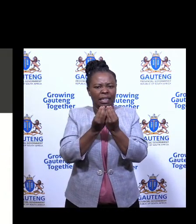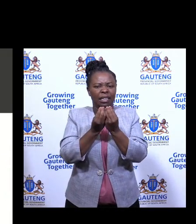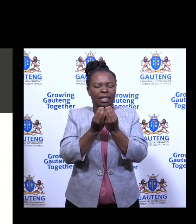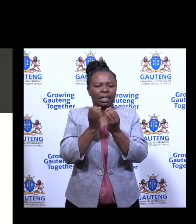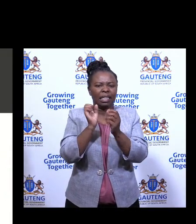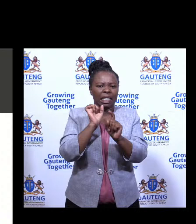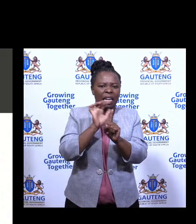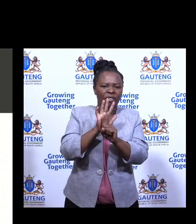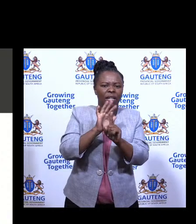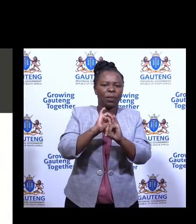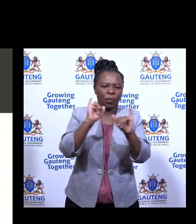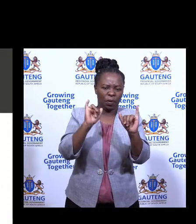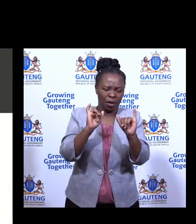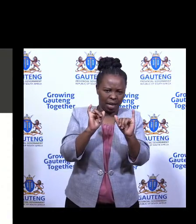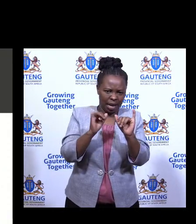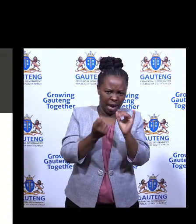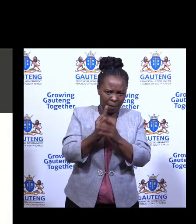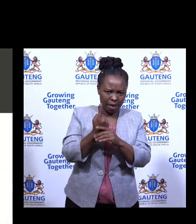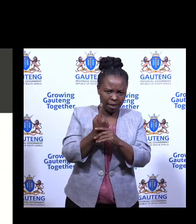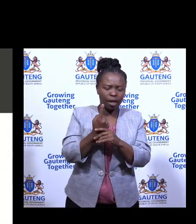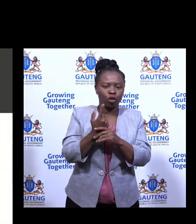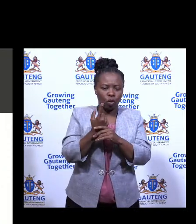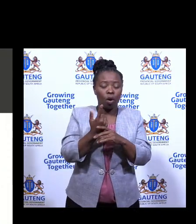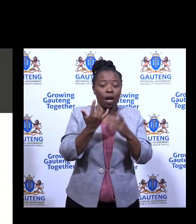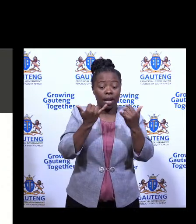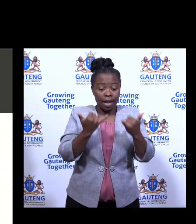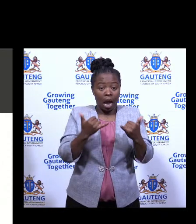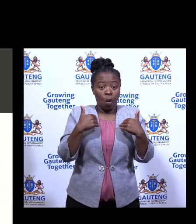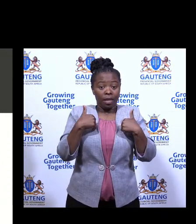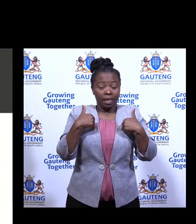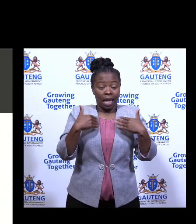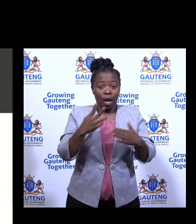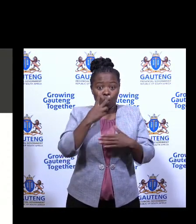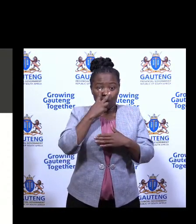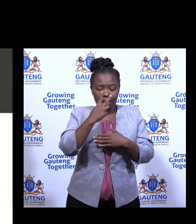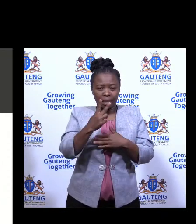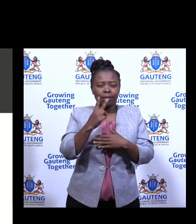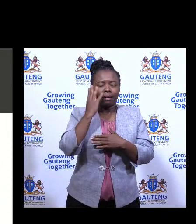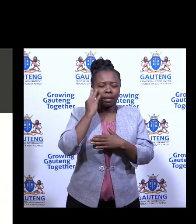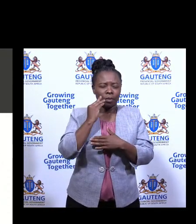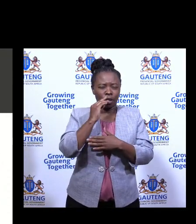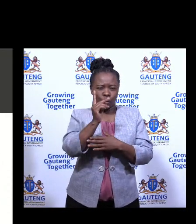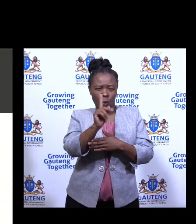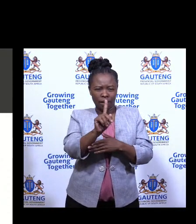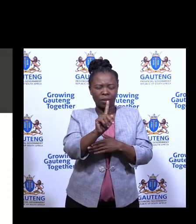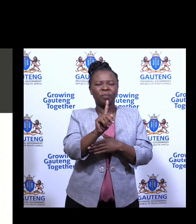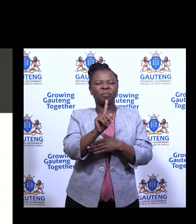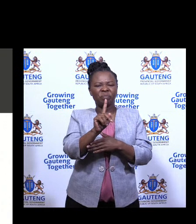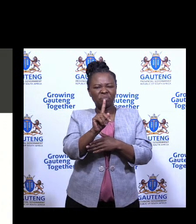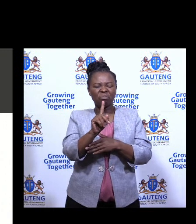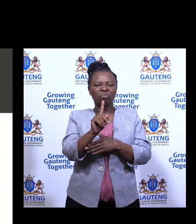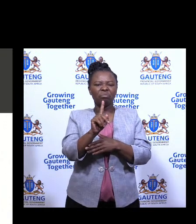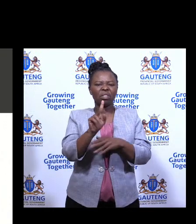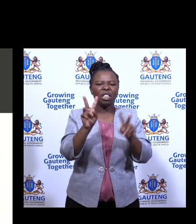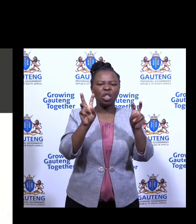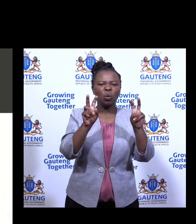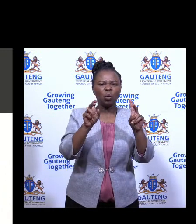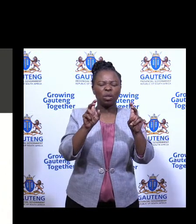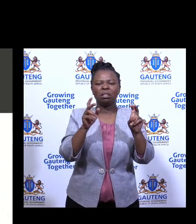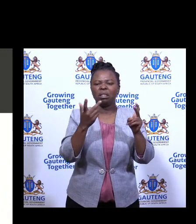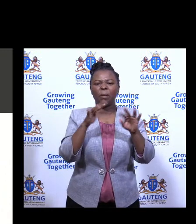experiencing the pandemic for a few months. We're starting to see and experience and hear of a lot more issues around lockdown